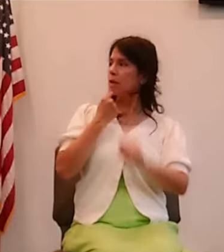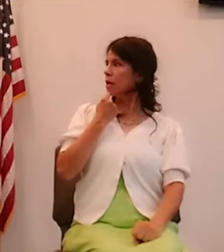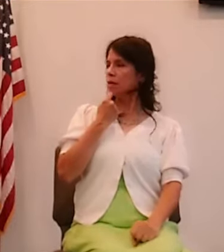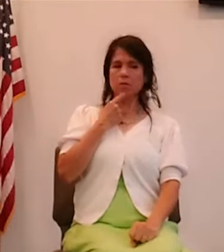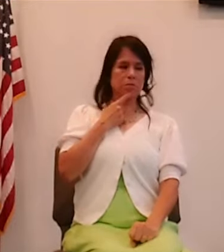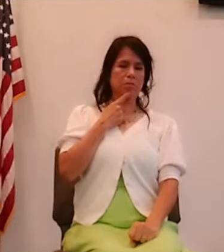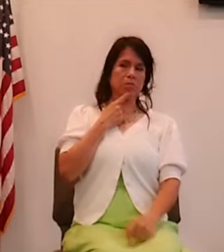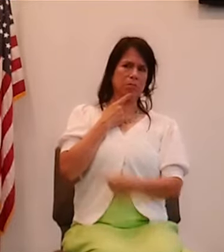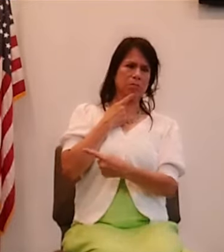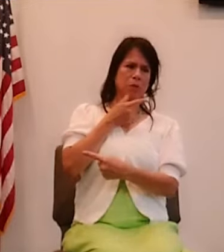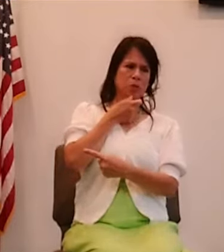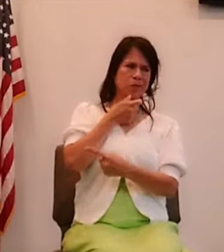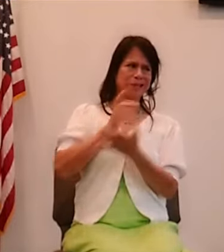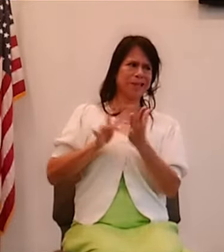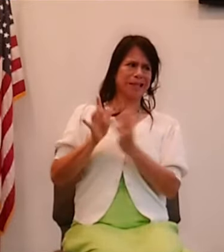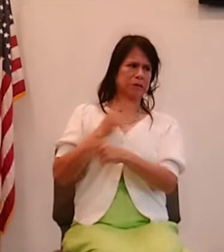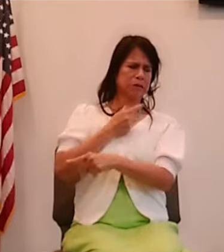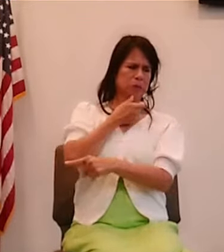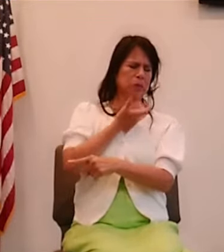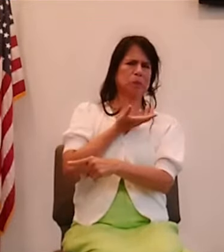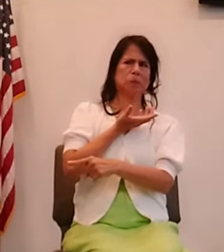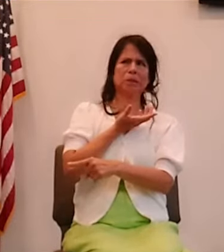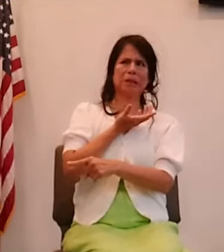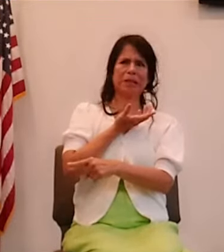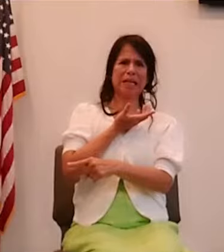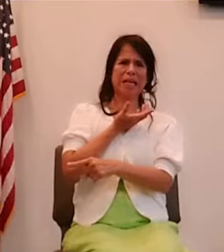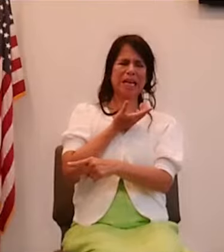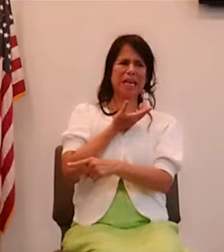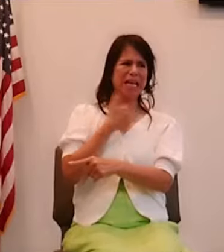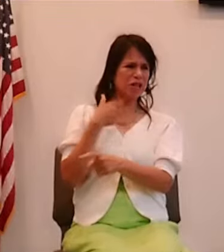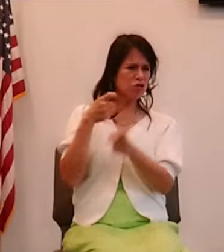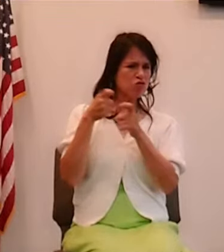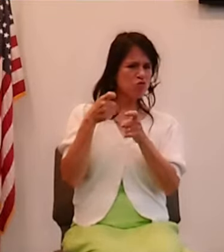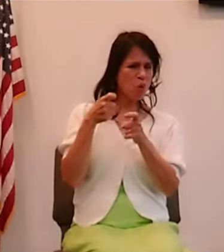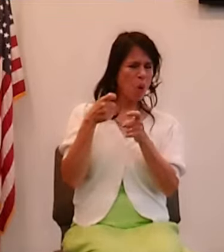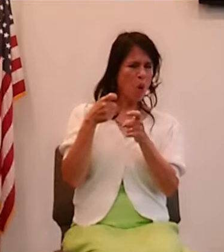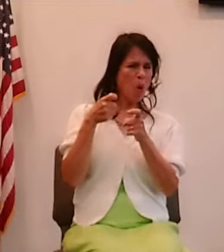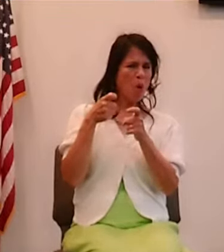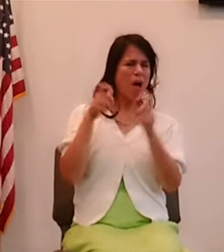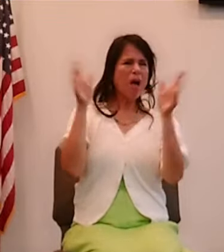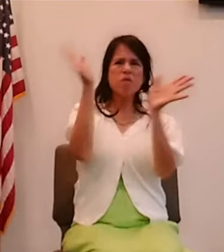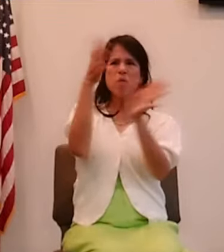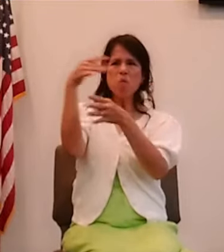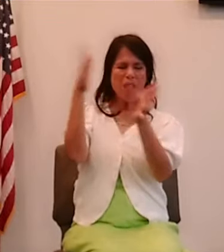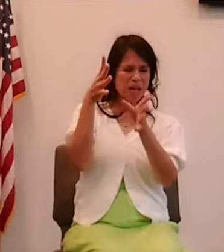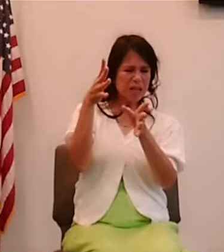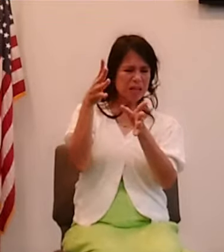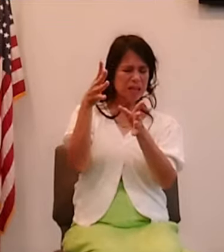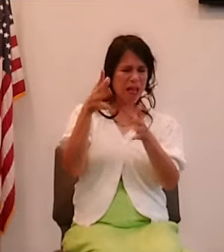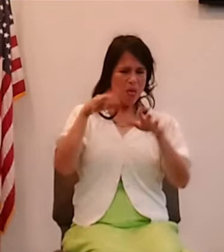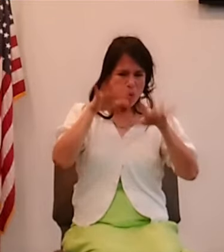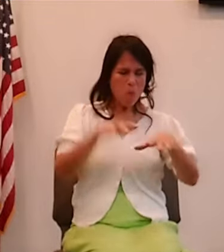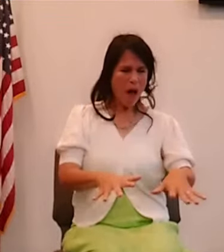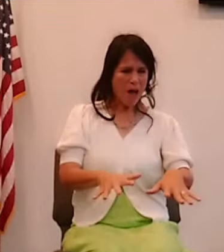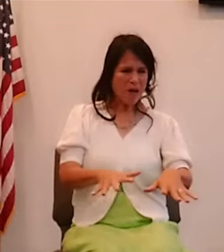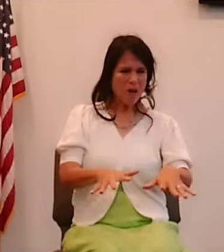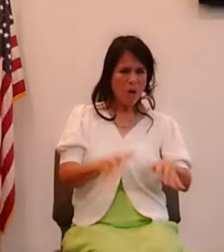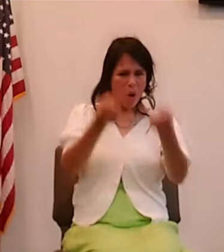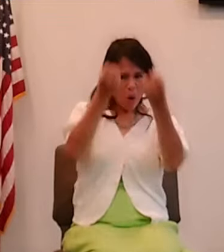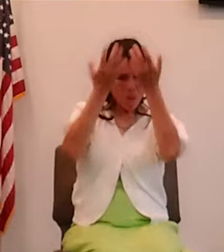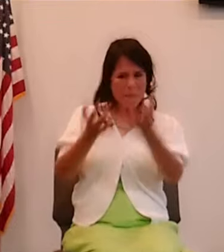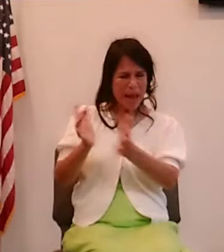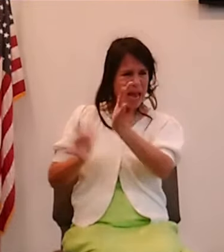another, "Who is this? He commands even the winds and the water, and they obey him." And the main